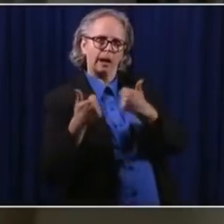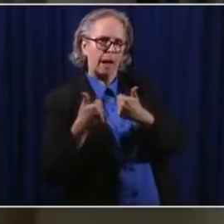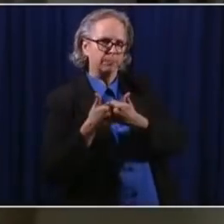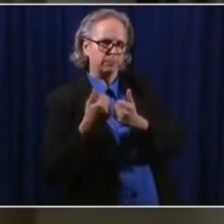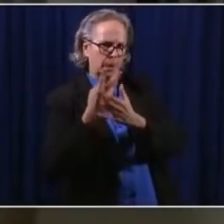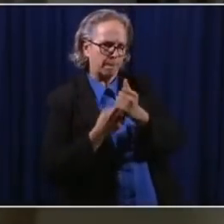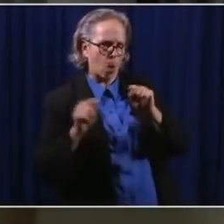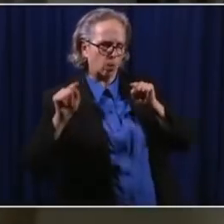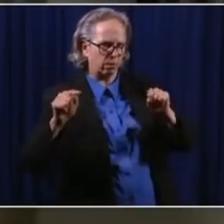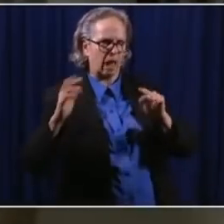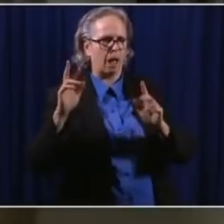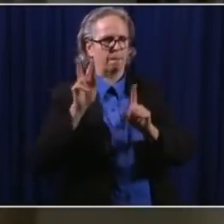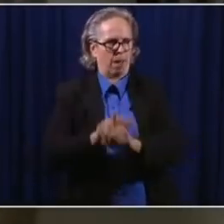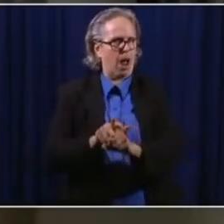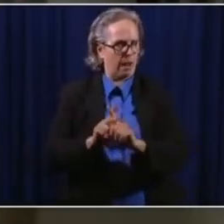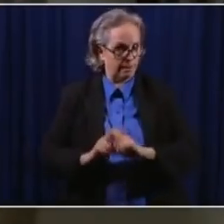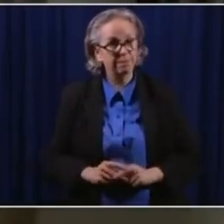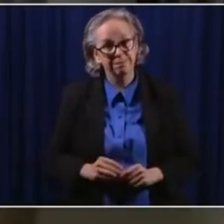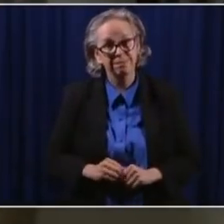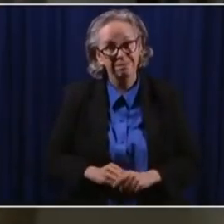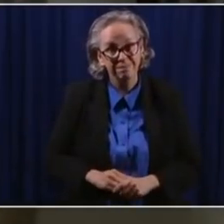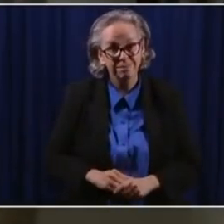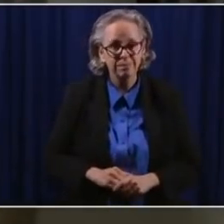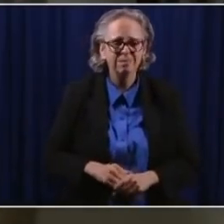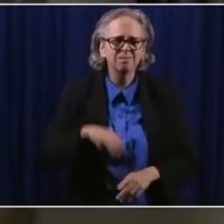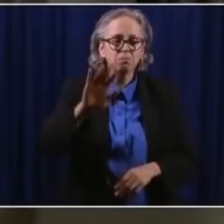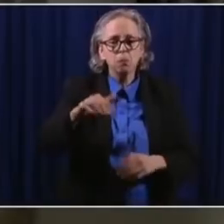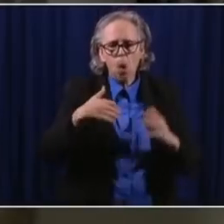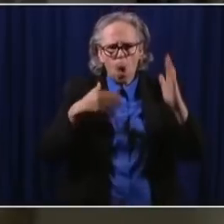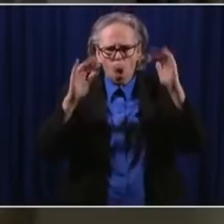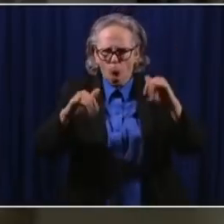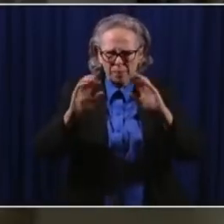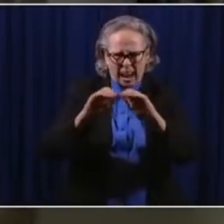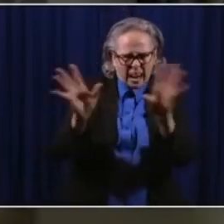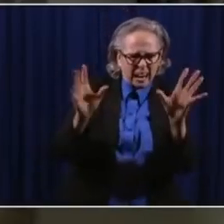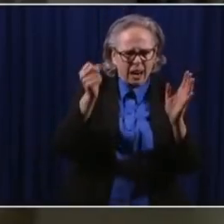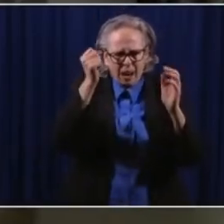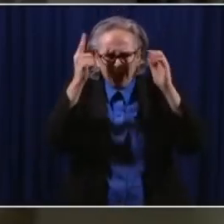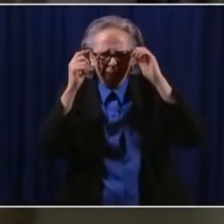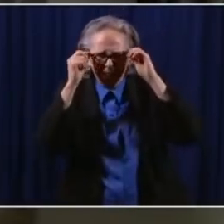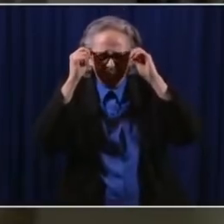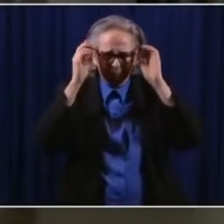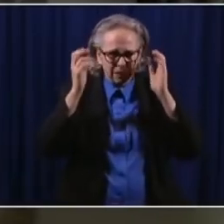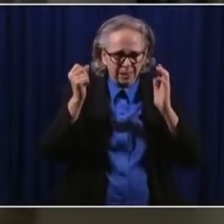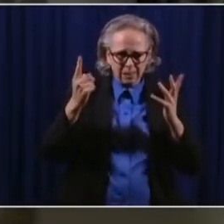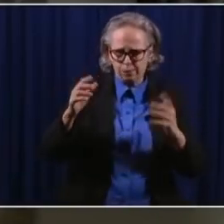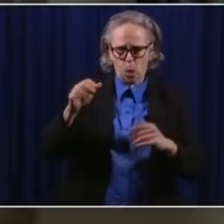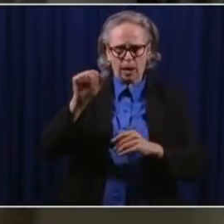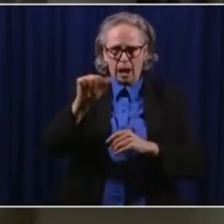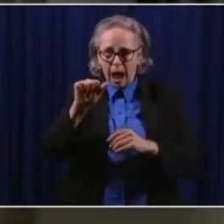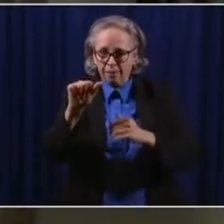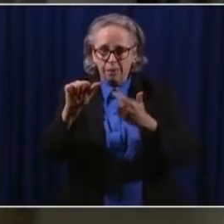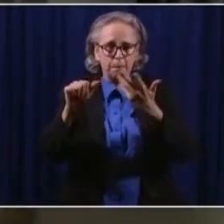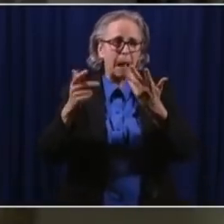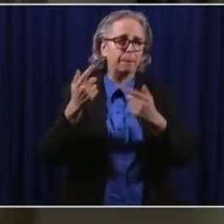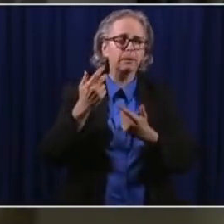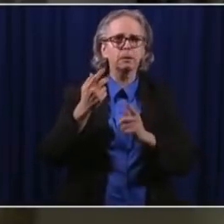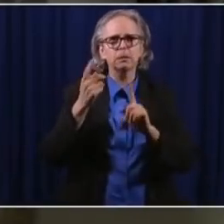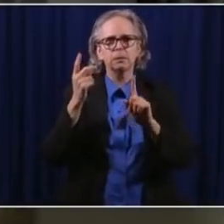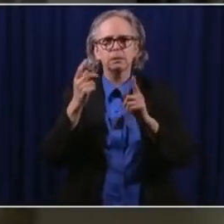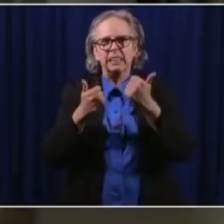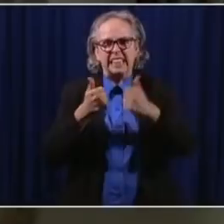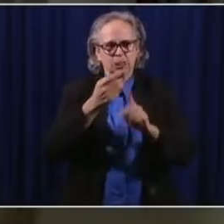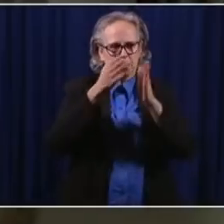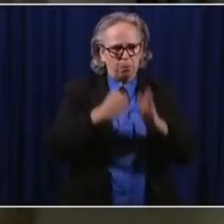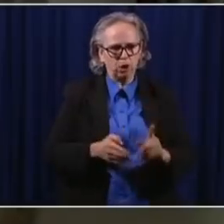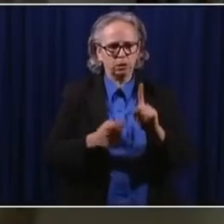limit would enable at least 2 and maybe 4 family members to attend the sporting event, provided that the venue is large enough